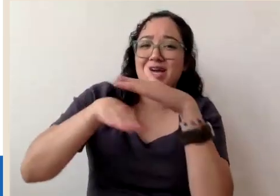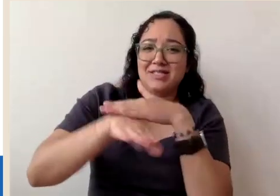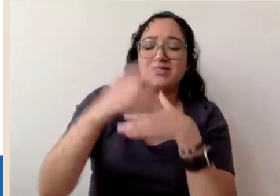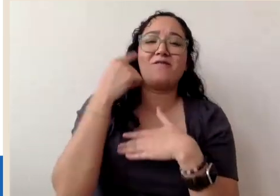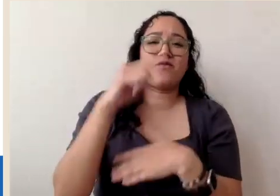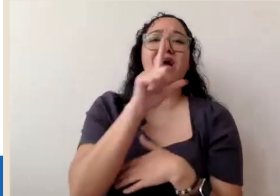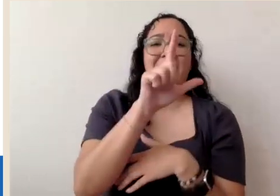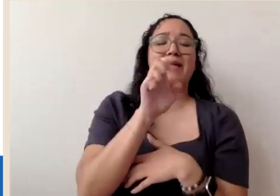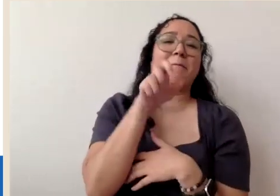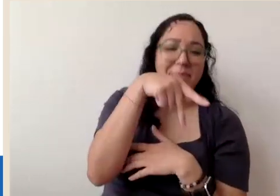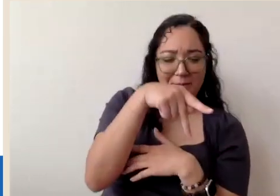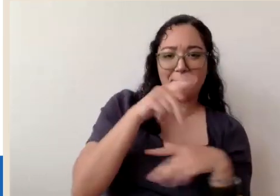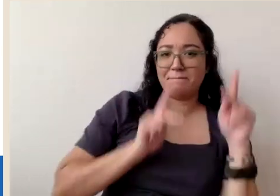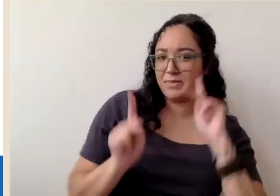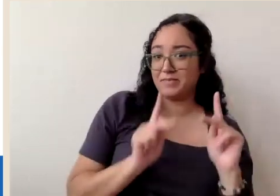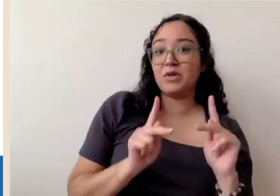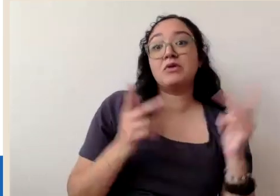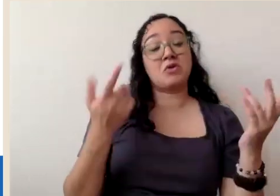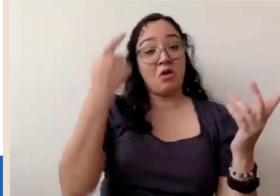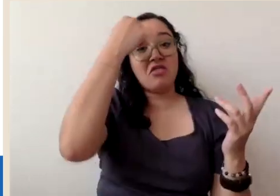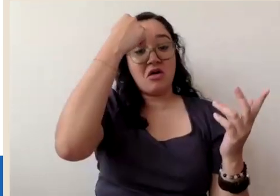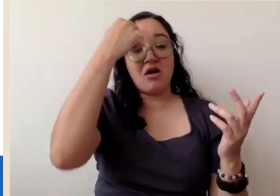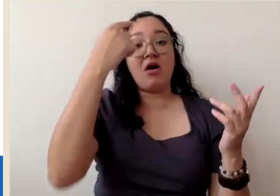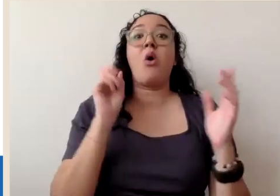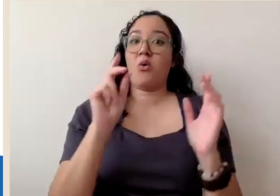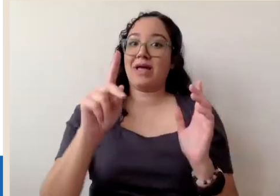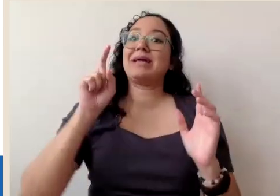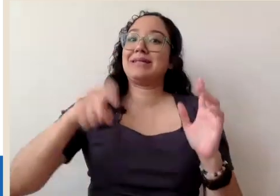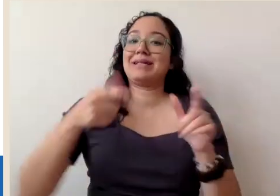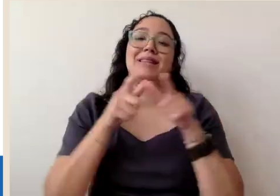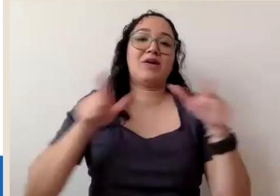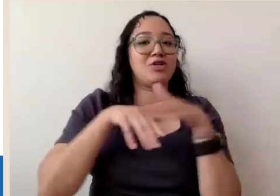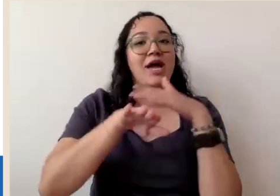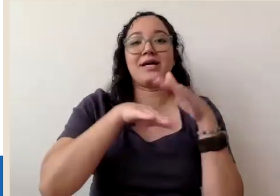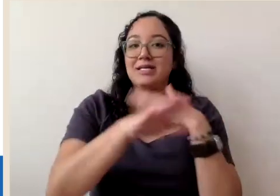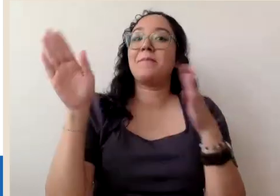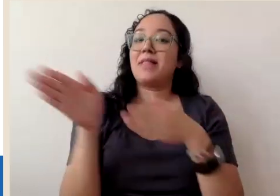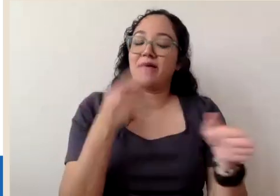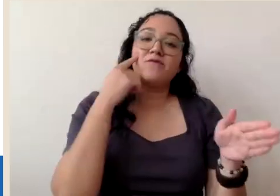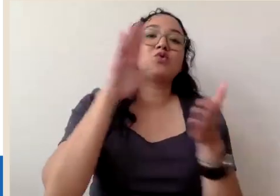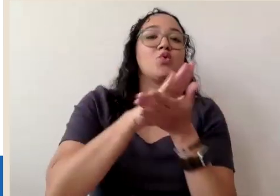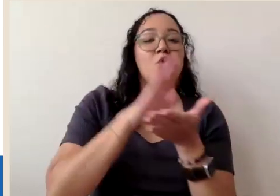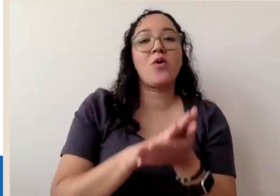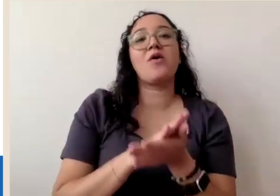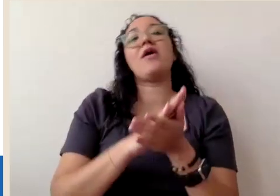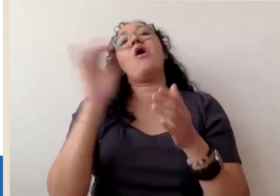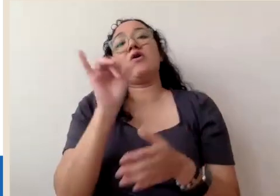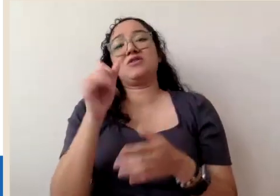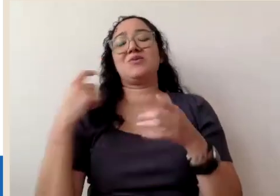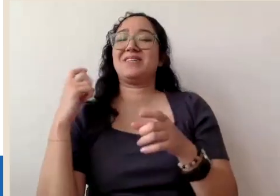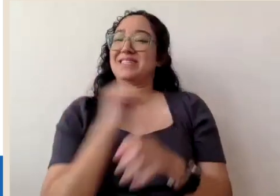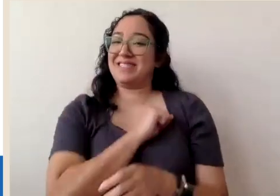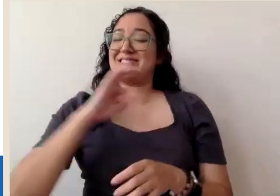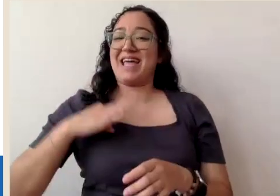English proficiency. And so I thought, okay, we need to have a language access plan for our school. We need to have more bilingual staff. We need to find a way to be